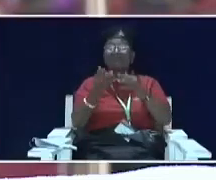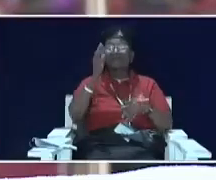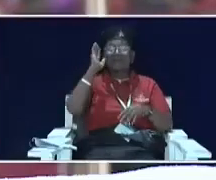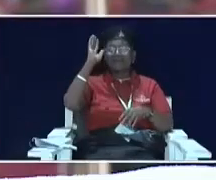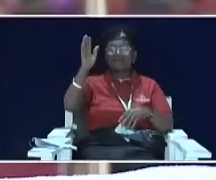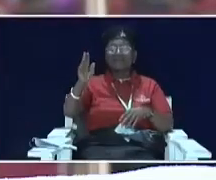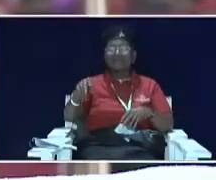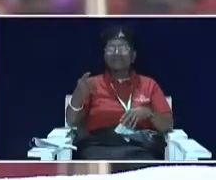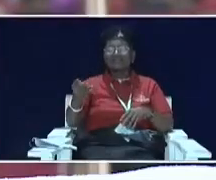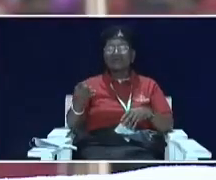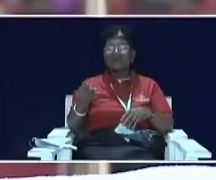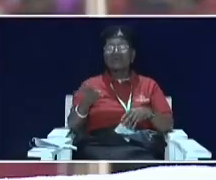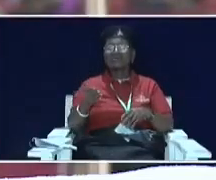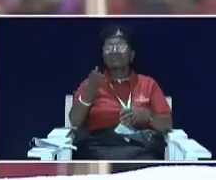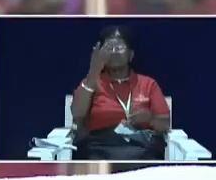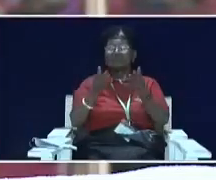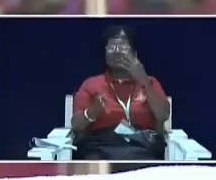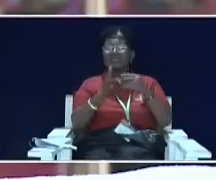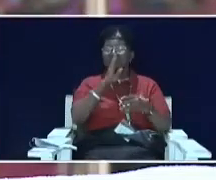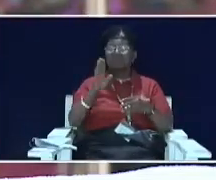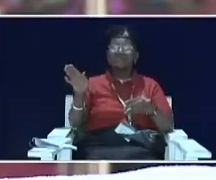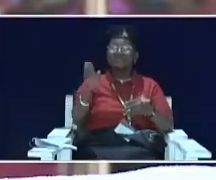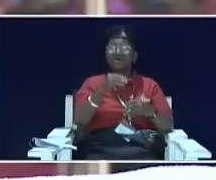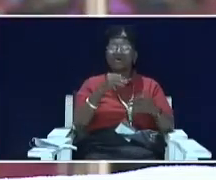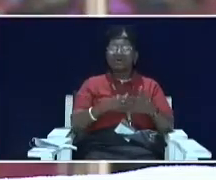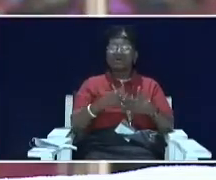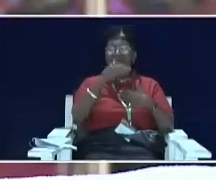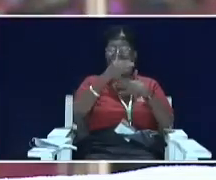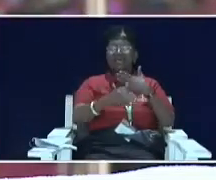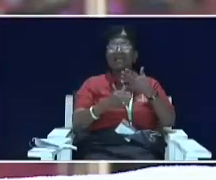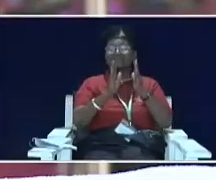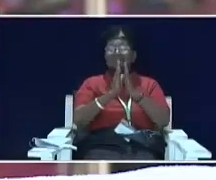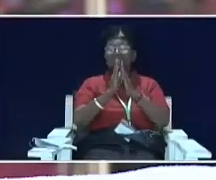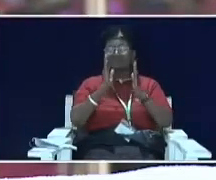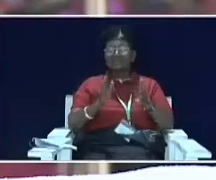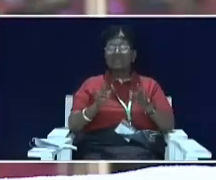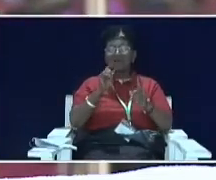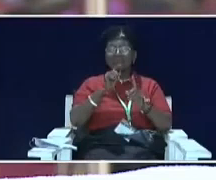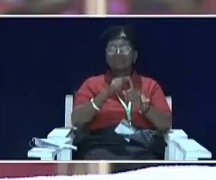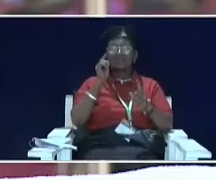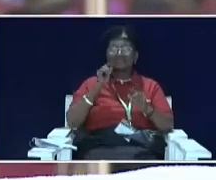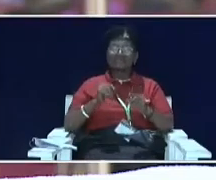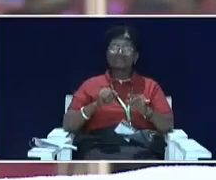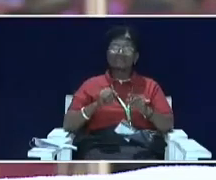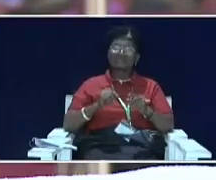So maybe your next prayer point, you want to write it down.